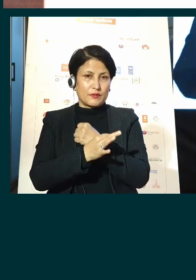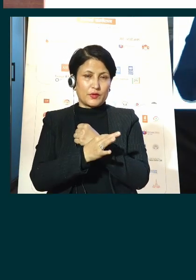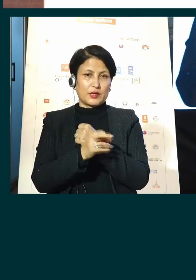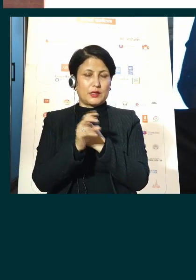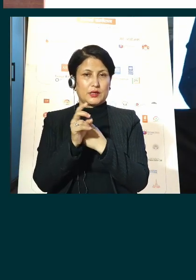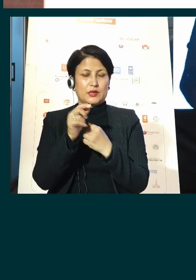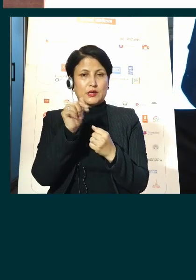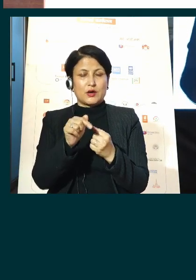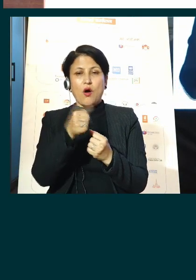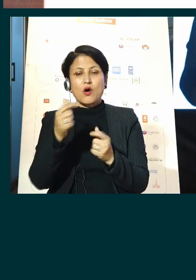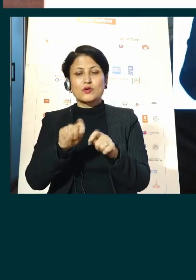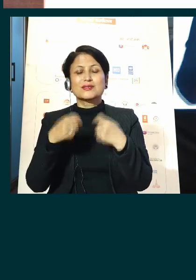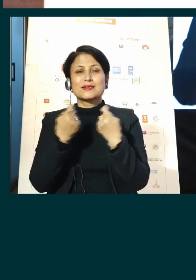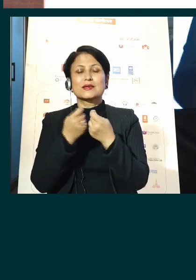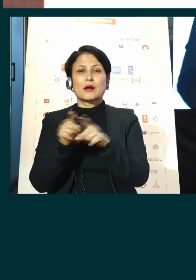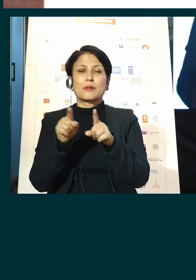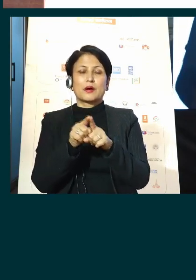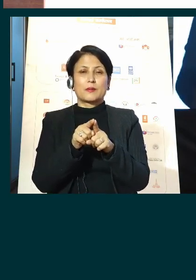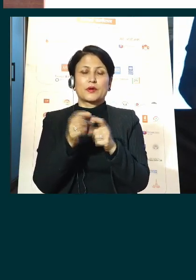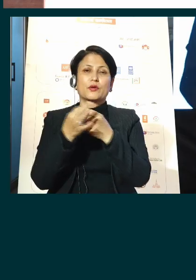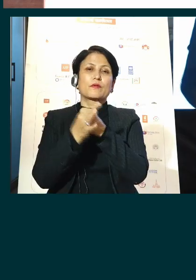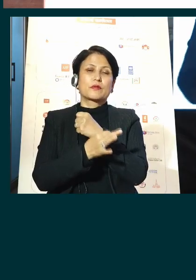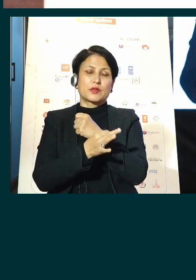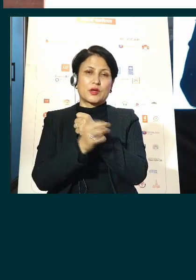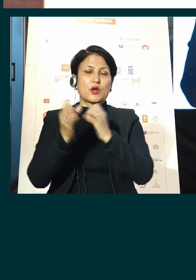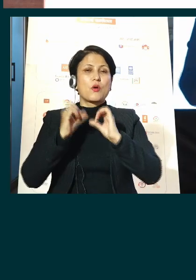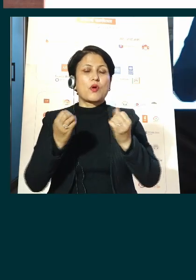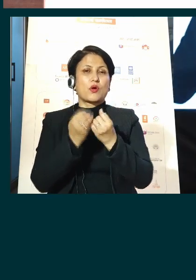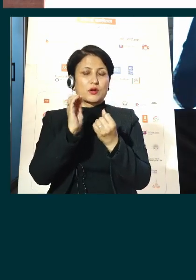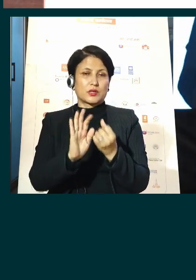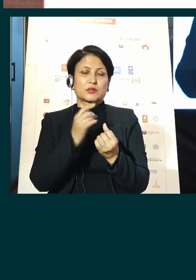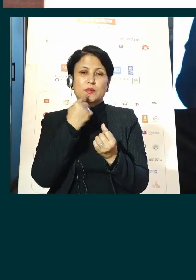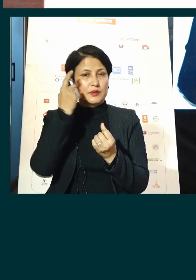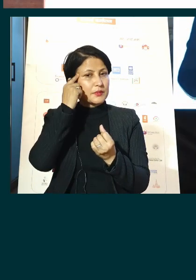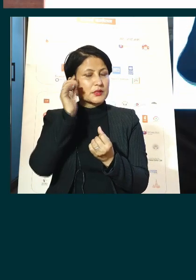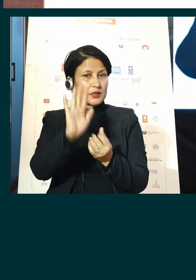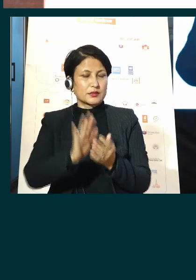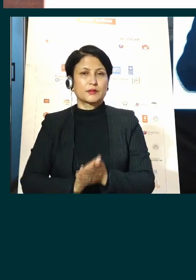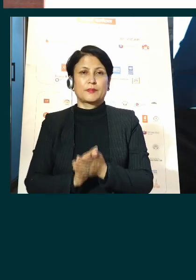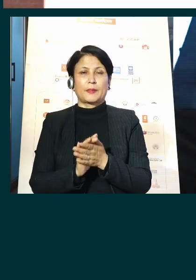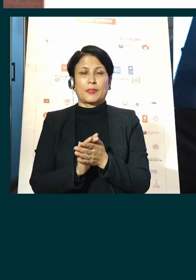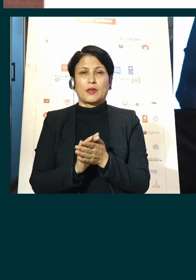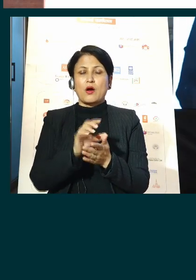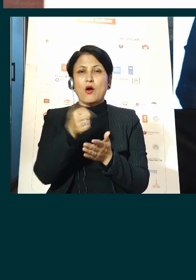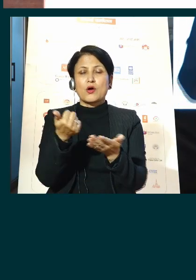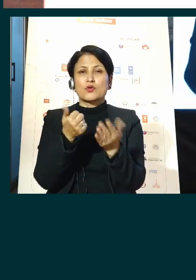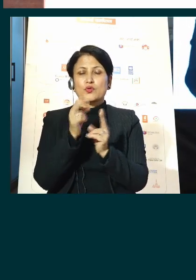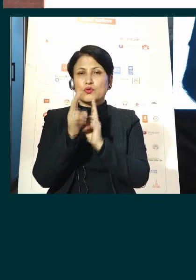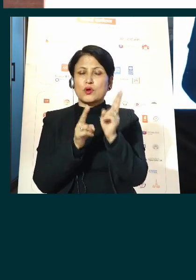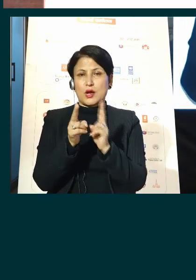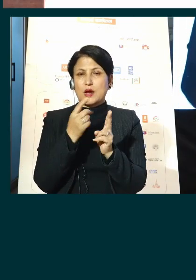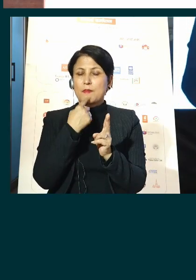other topics, so hopefully methodologically it'll be interesting as well. And then the last thing that I'll say before jumping in is that this is the first aim